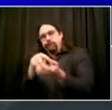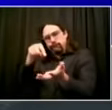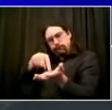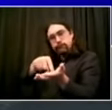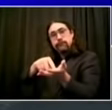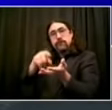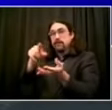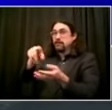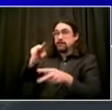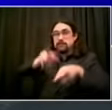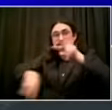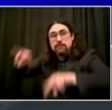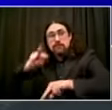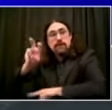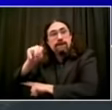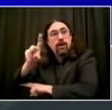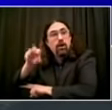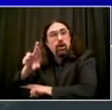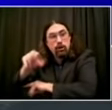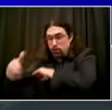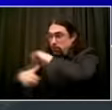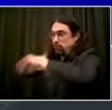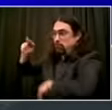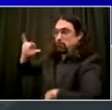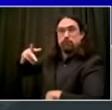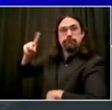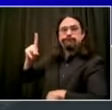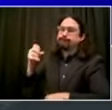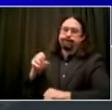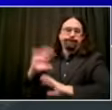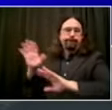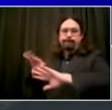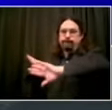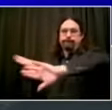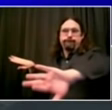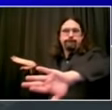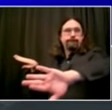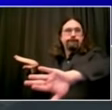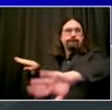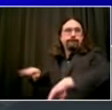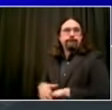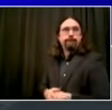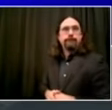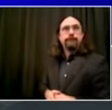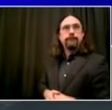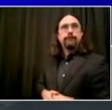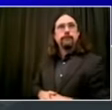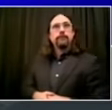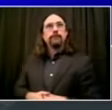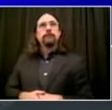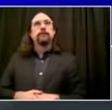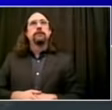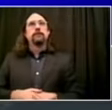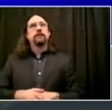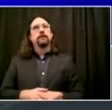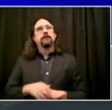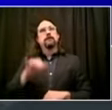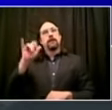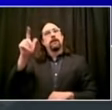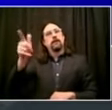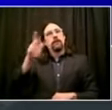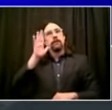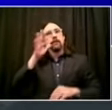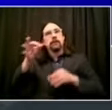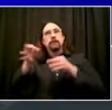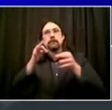Hense in just a moment on their work, and as well on the line with us, we have Deputy Mayor Thompson and the Executive Director of our